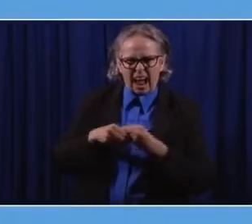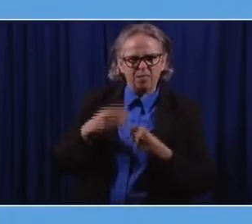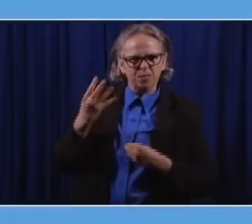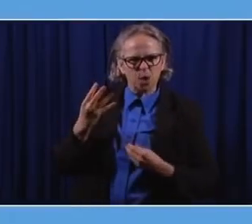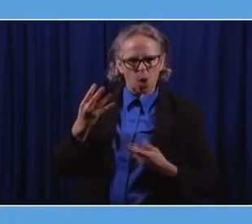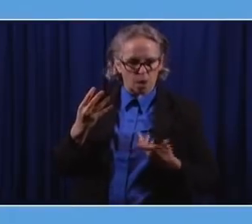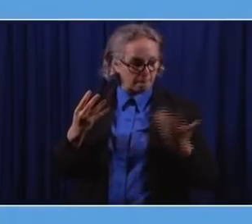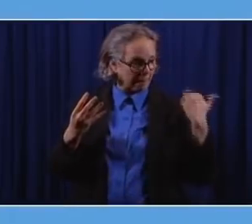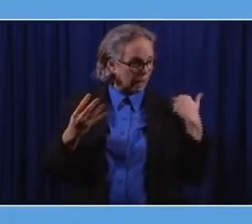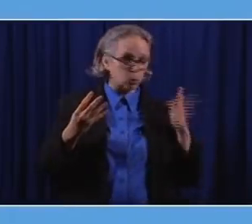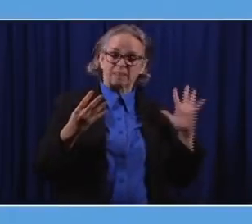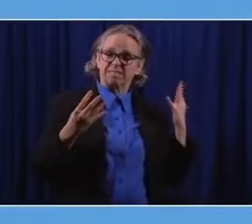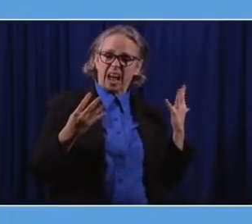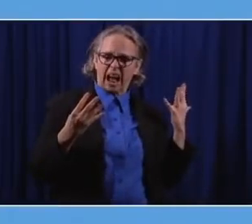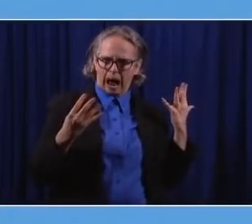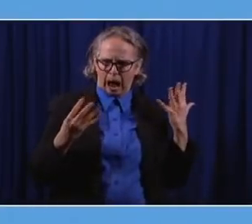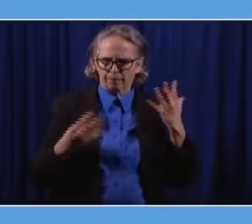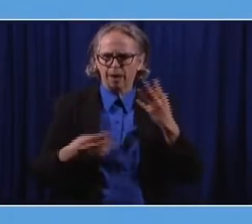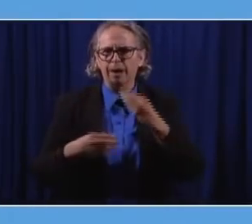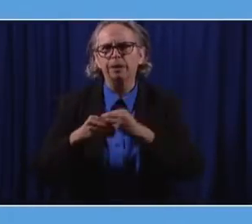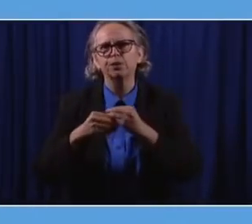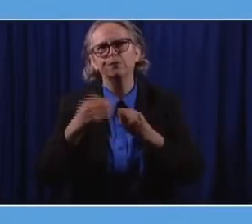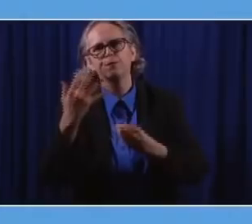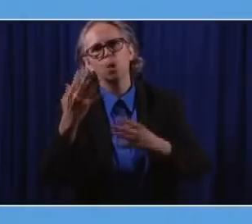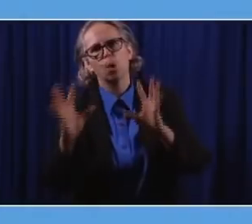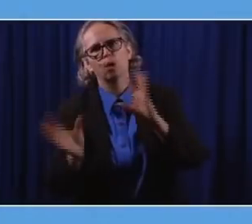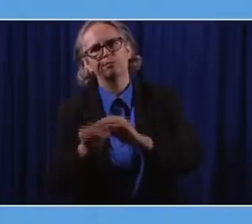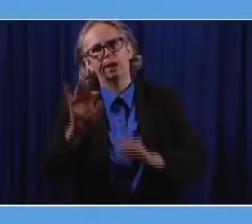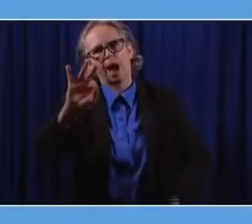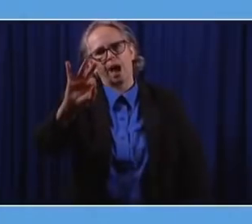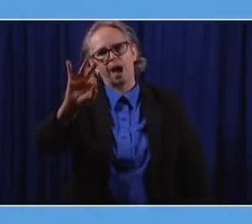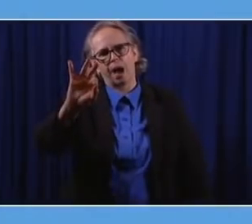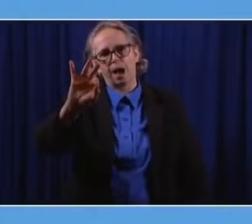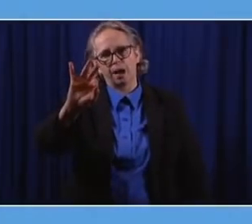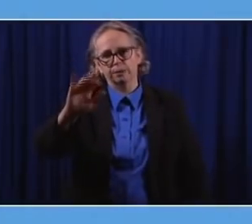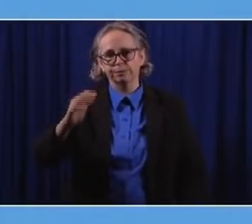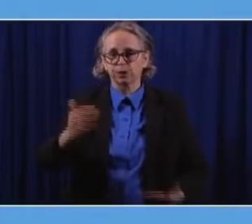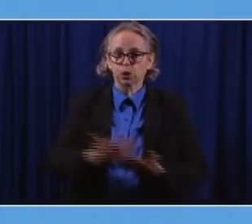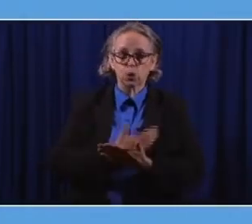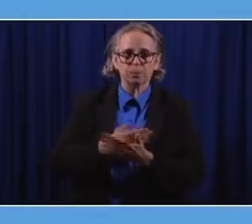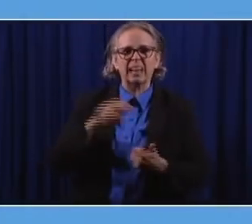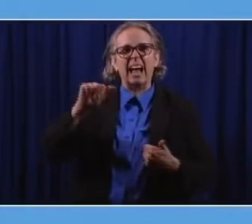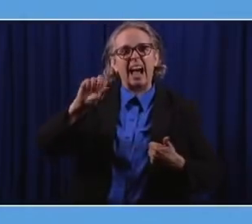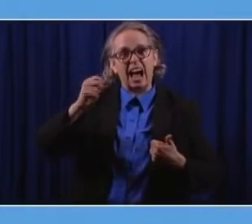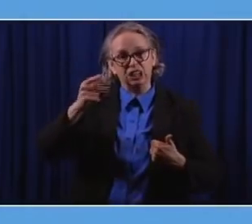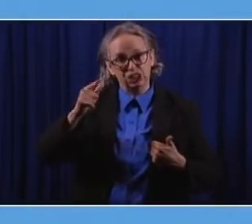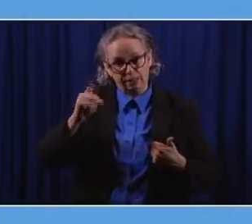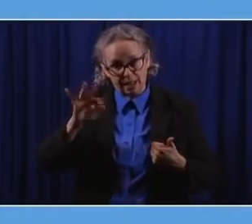good, some of it's not good. The new red counties are Ashland, Delaware, Pike,